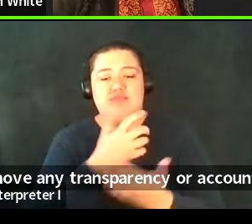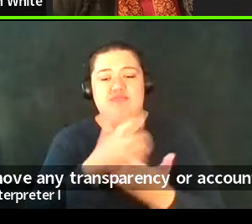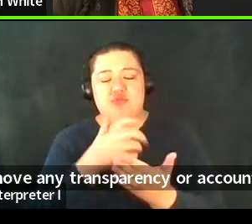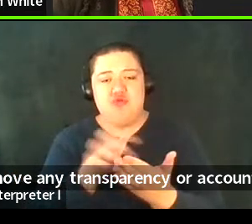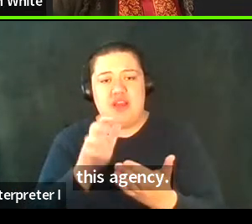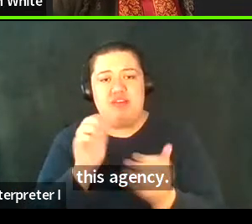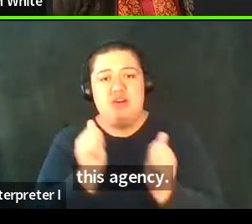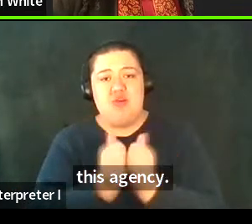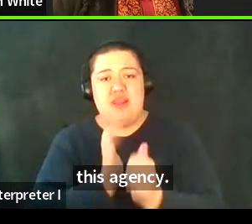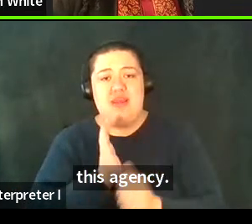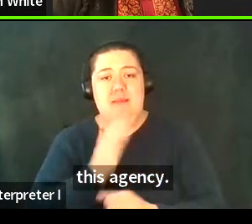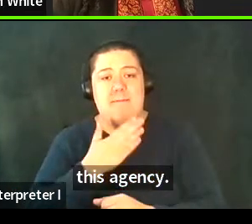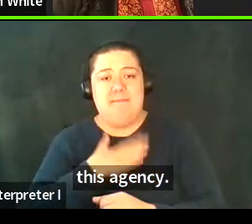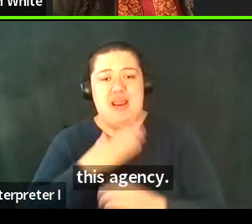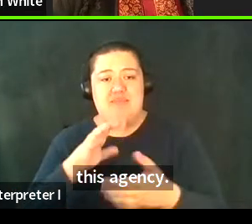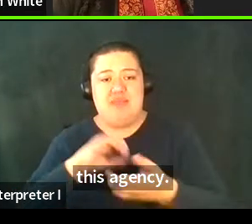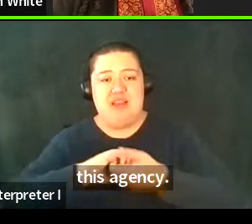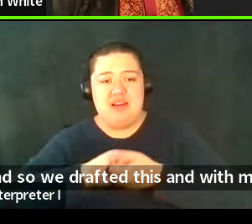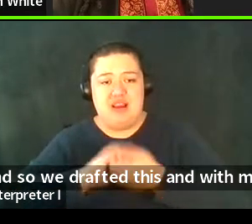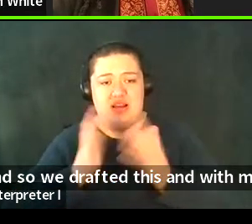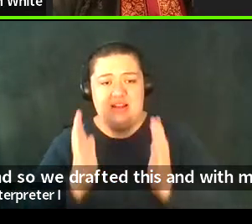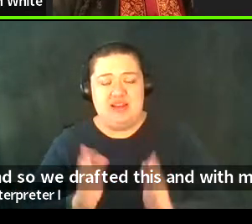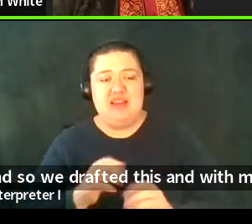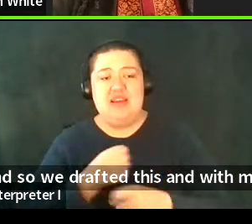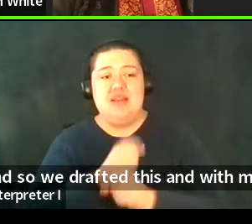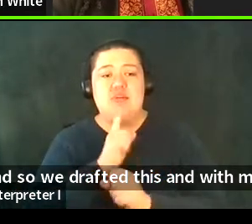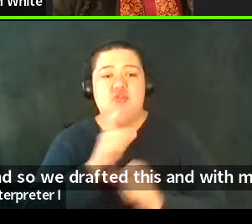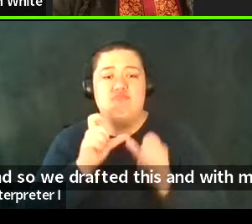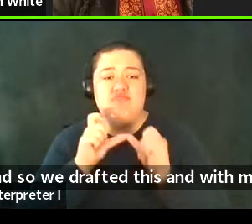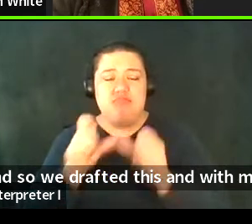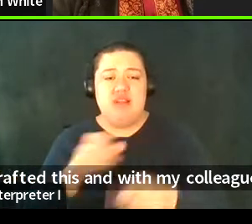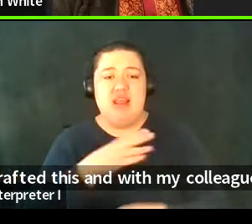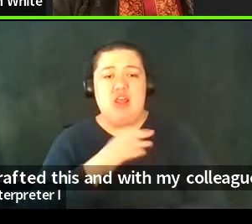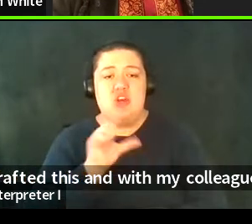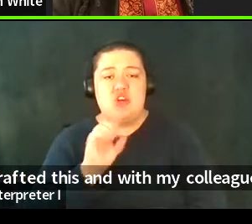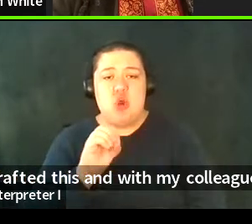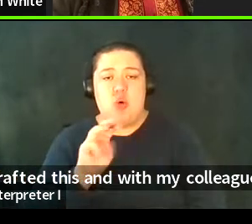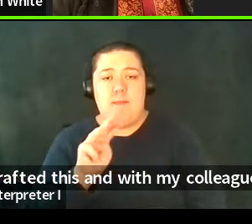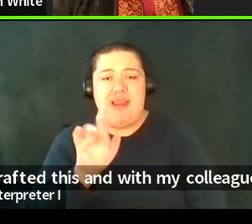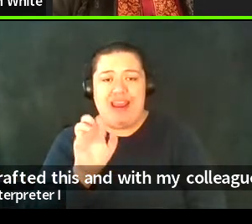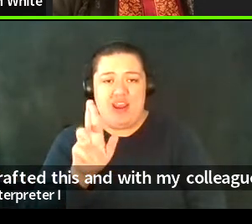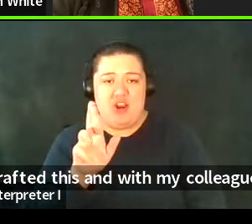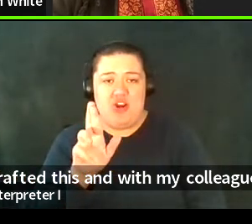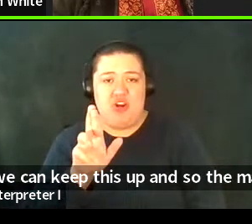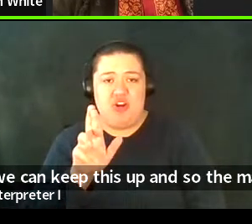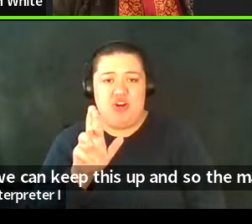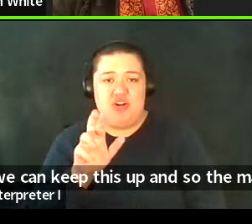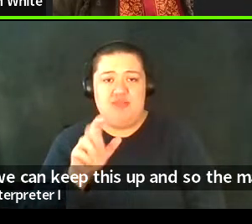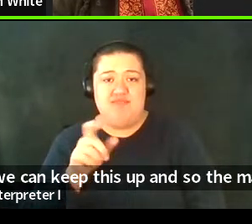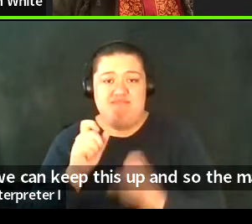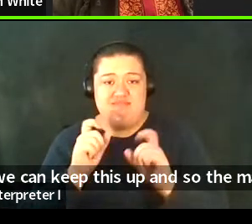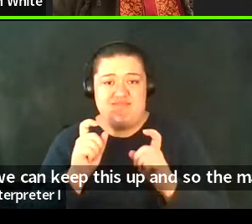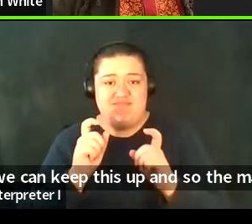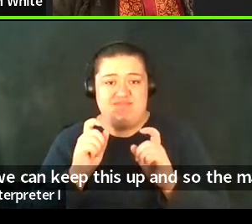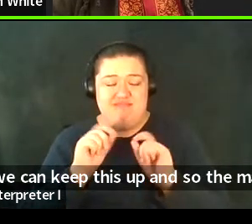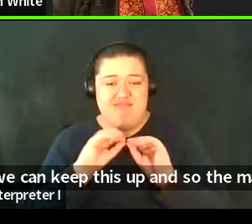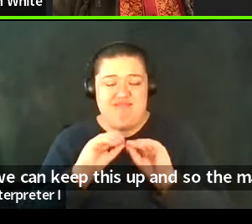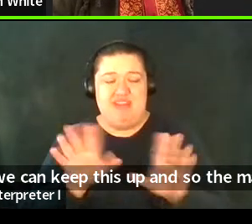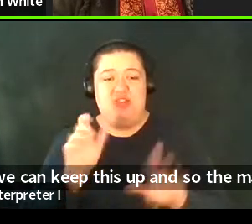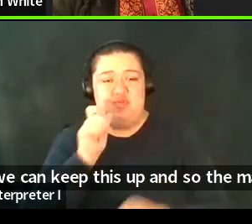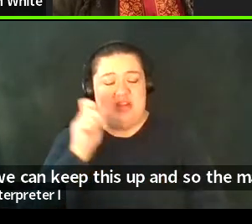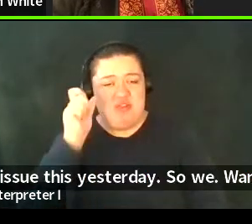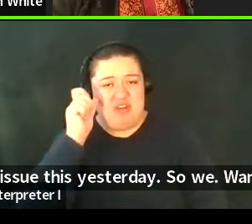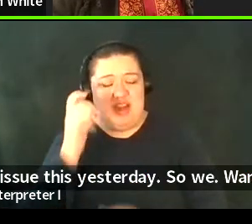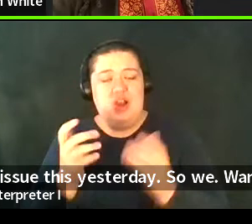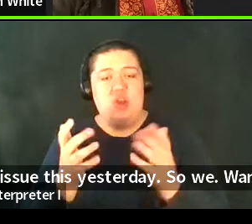with my colleagues to ensure that we can keep this up. And so the mayor then issued this yesterday. So we want